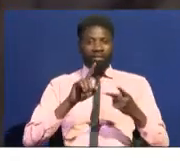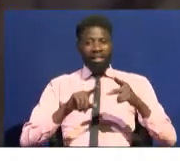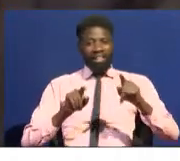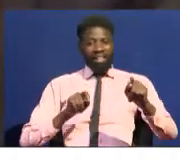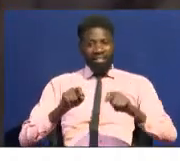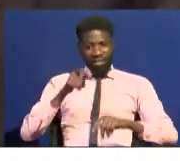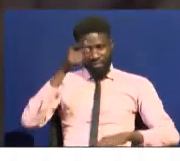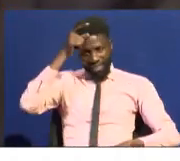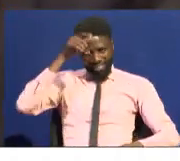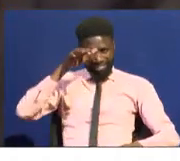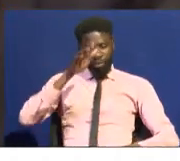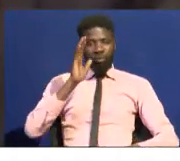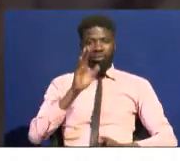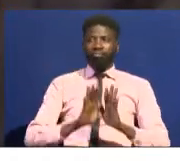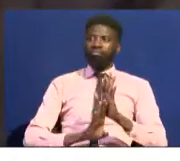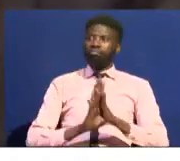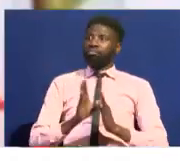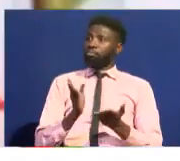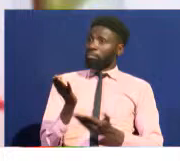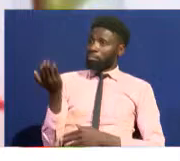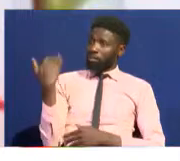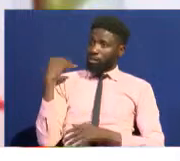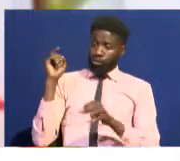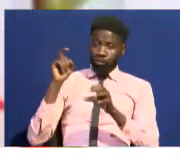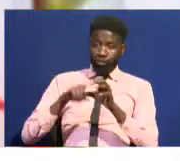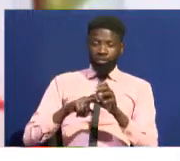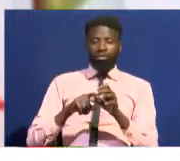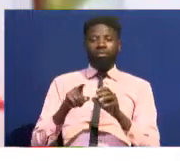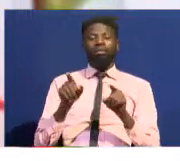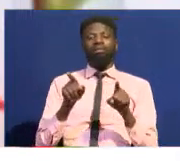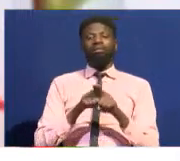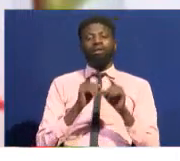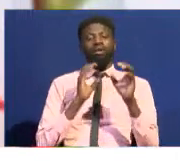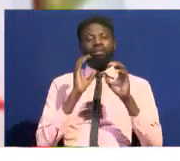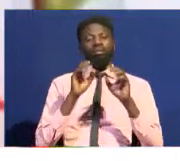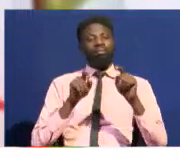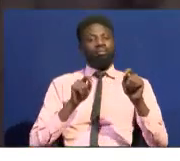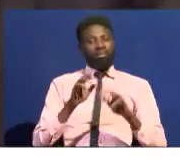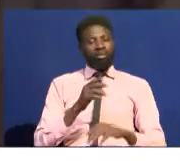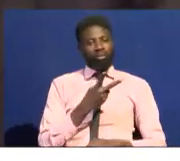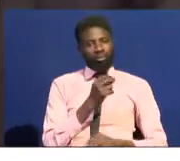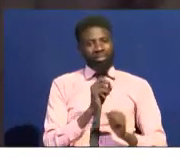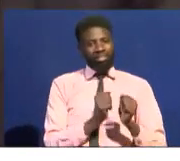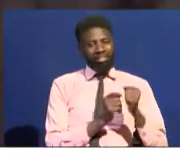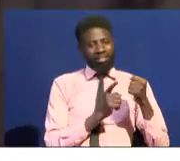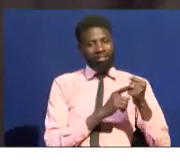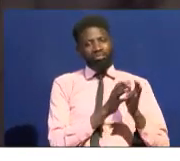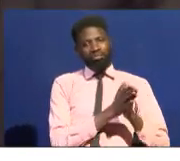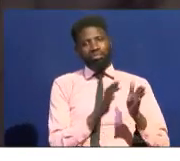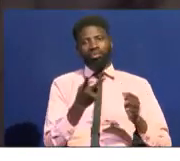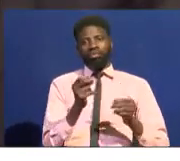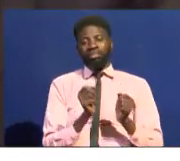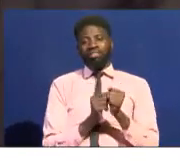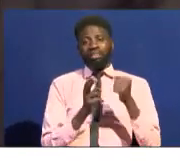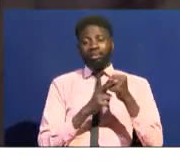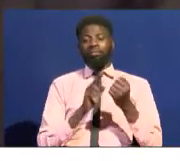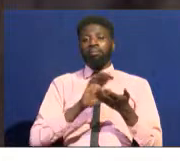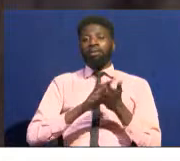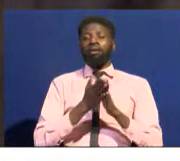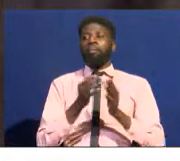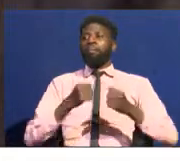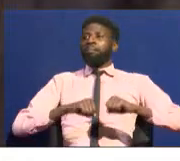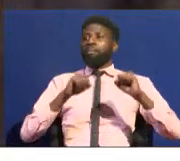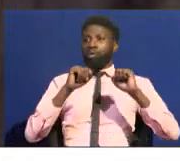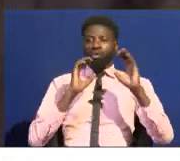grassroots soccer. Barry Otieno joined FKF as a communications manager from 2016 to 2017 before he became the head of communications and marketing